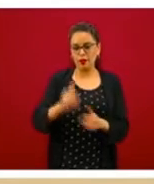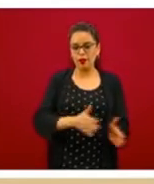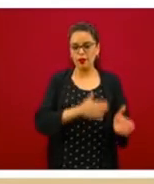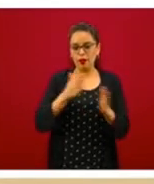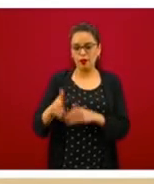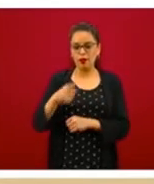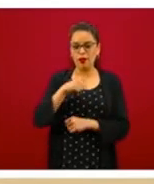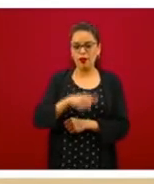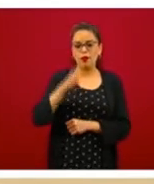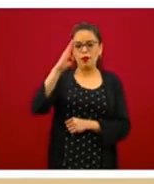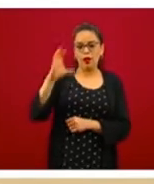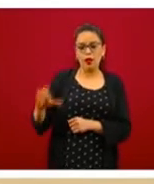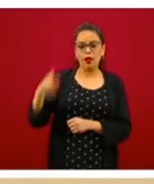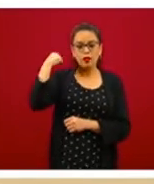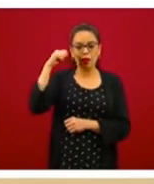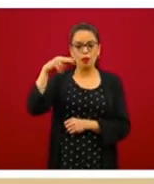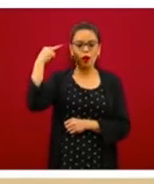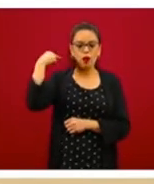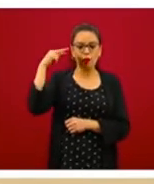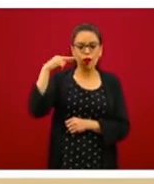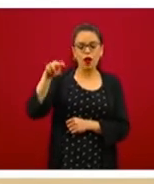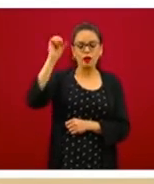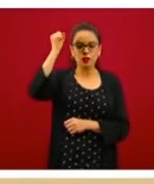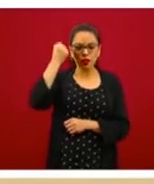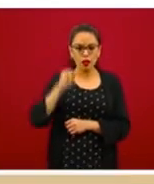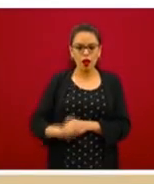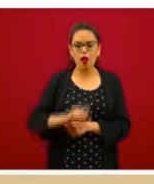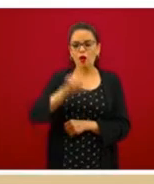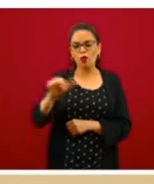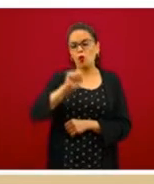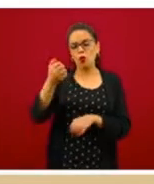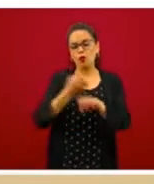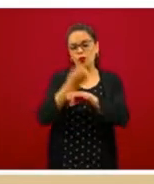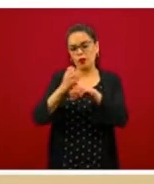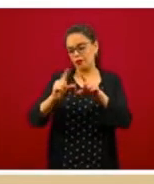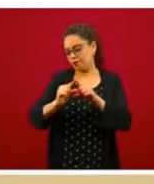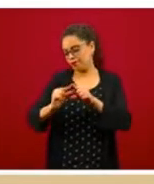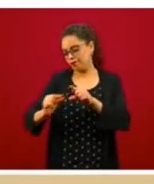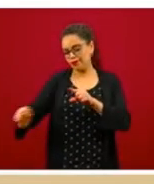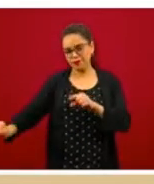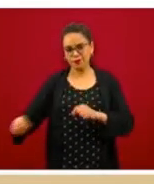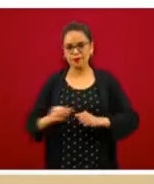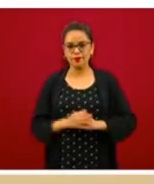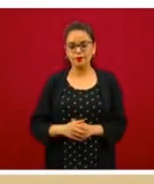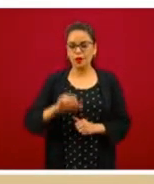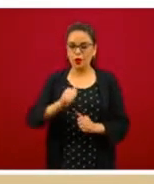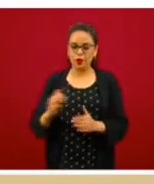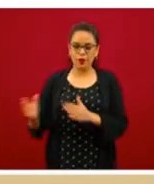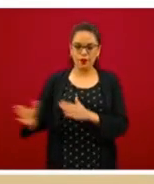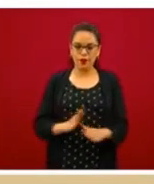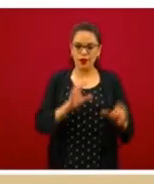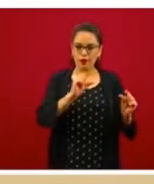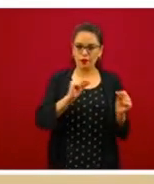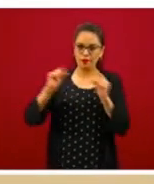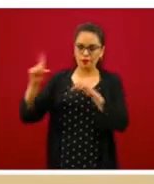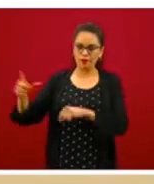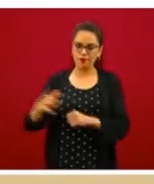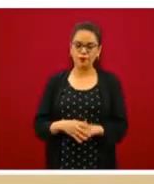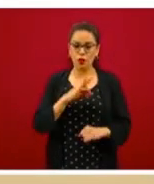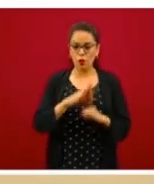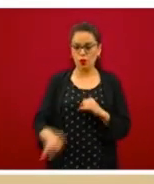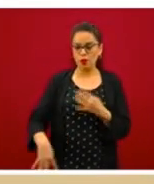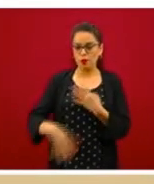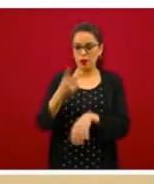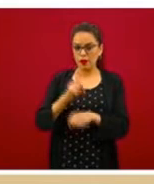COVID. The distribution nationally is heterogeneous, but it changes less because it's the sum of all